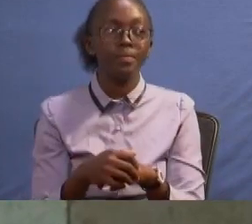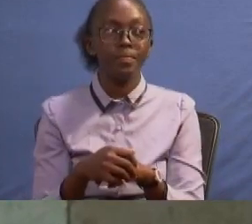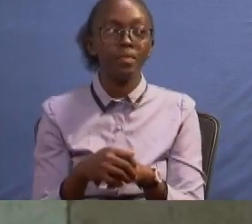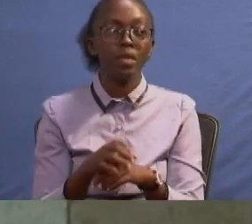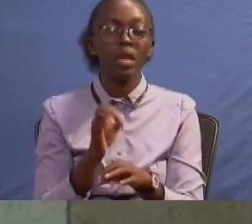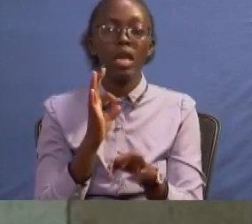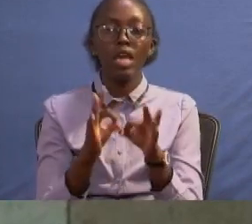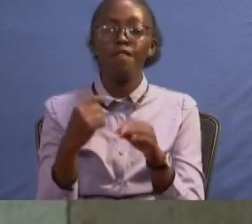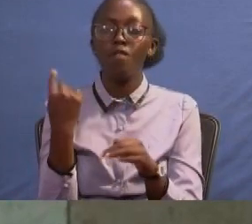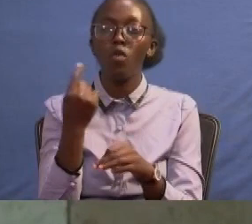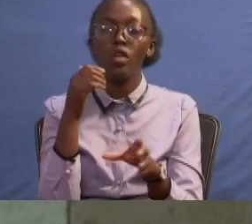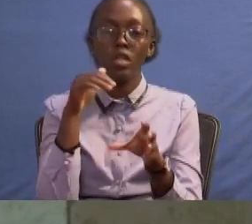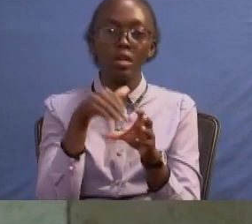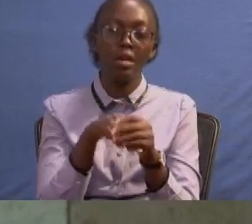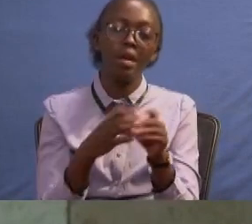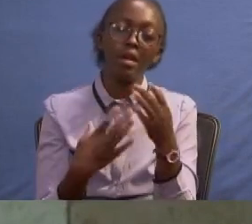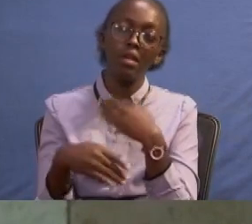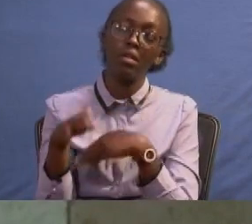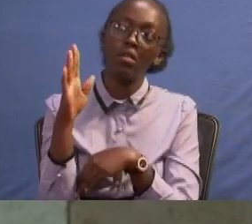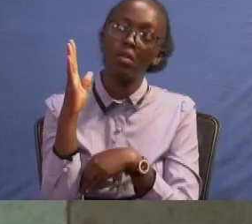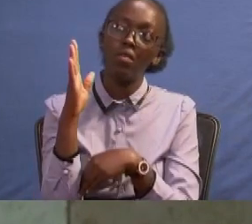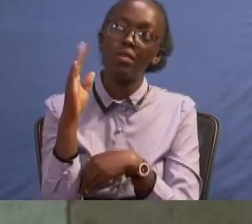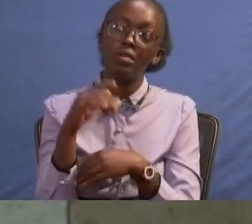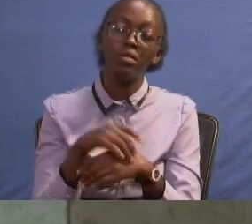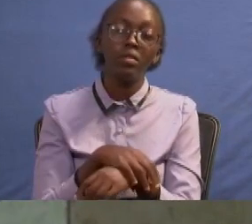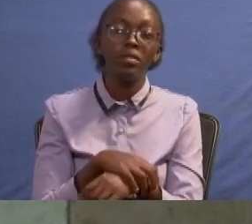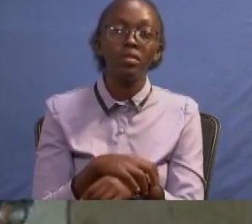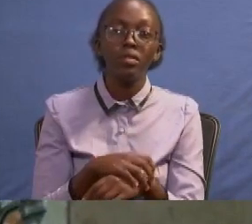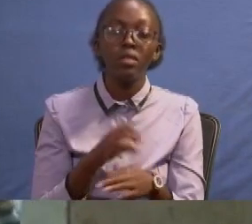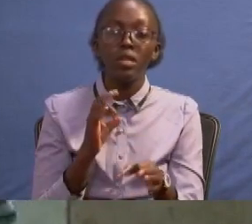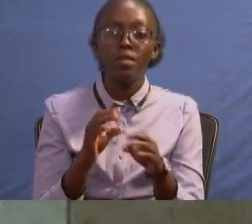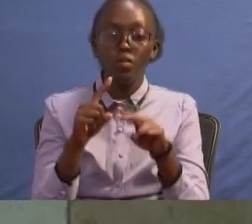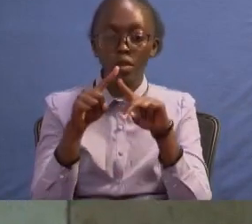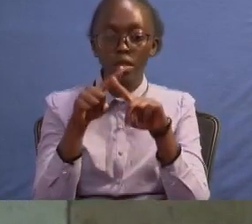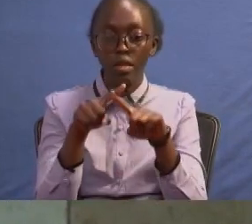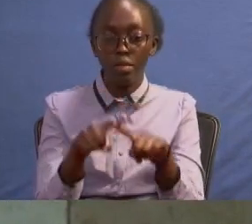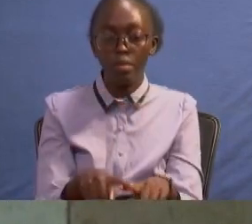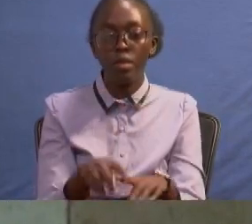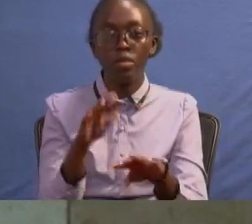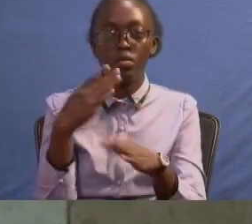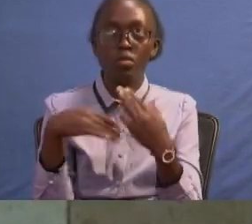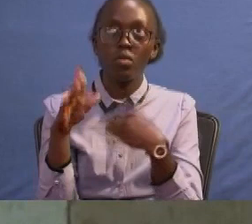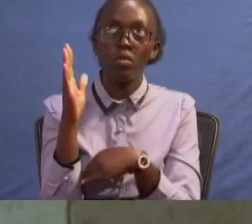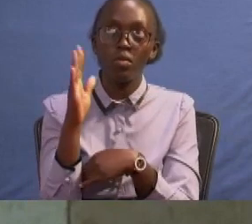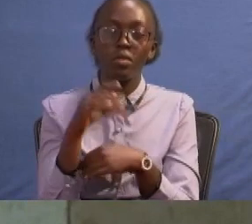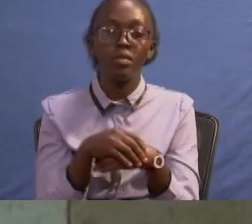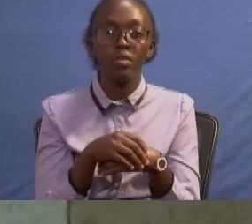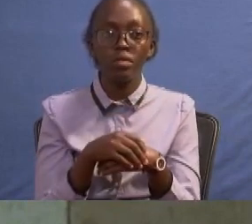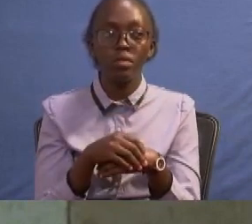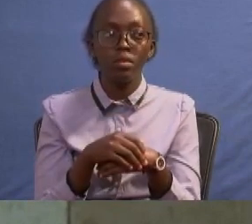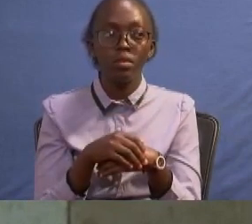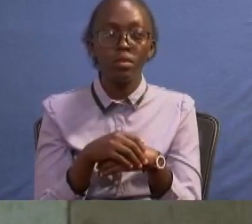are in God, if only we know God, if only we depend on God. So don't